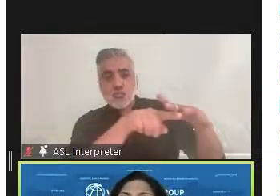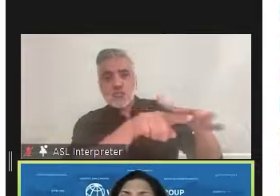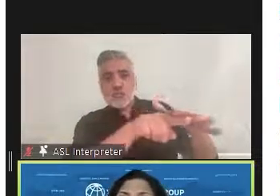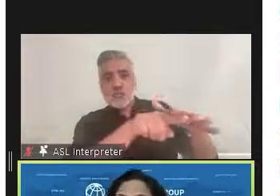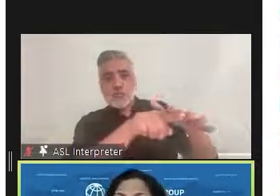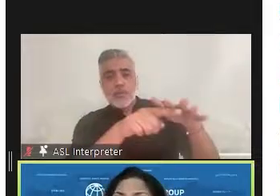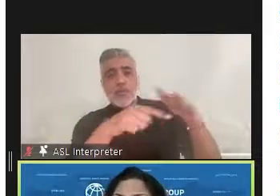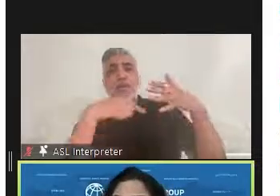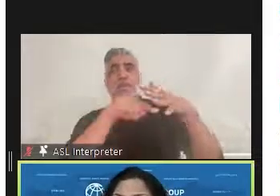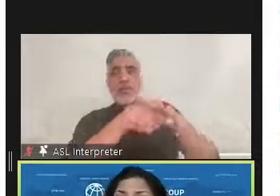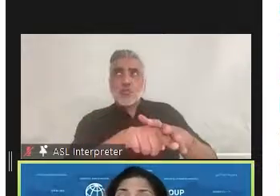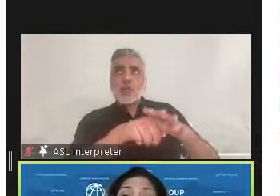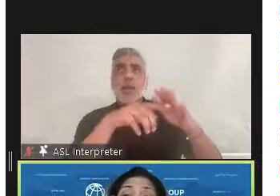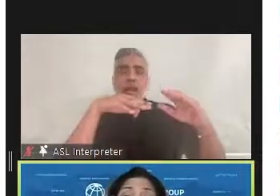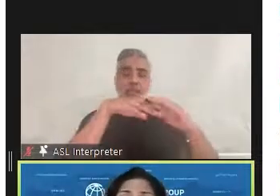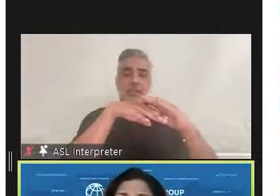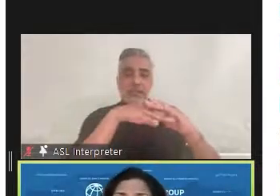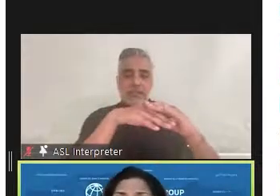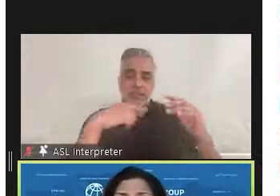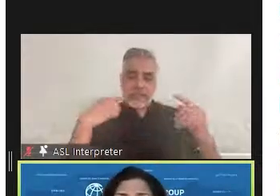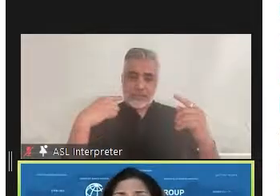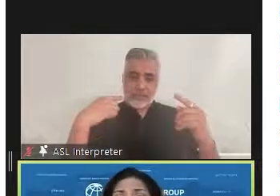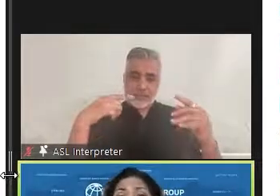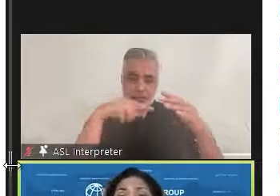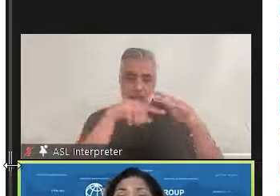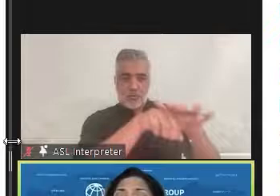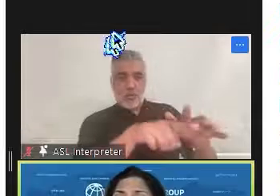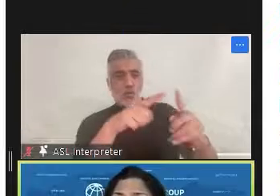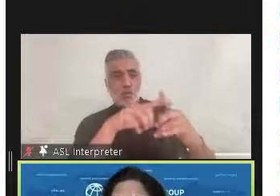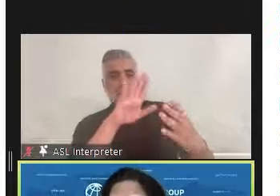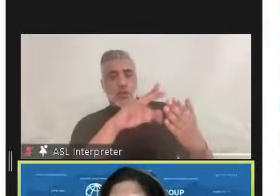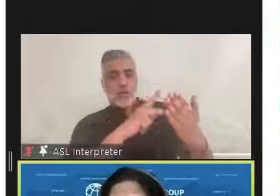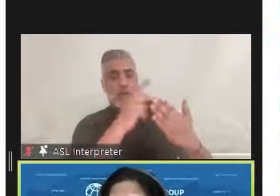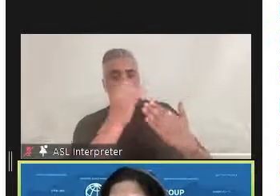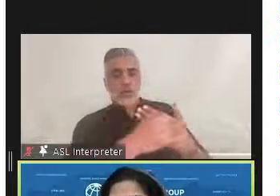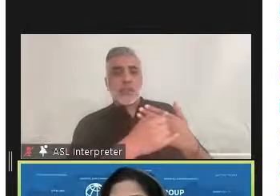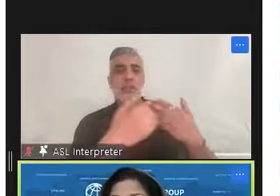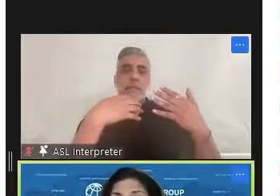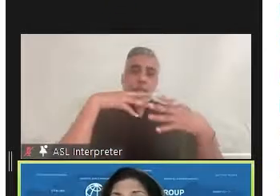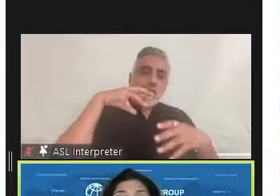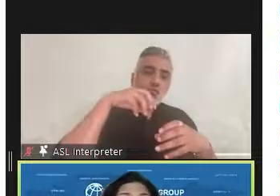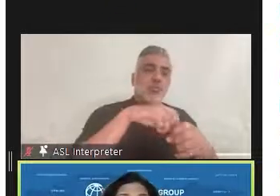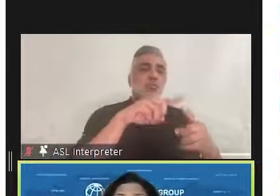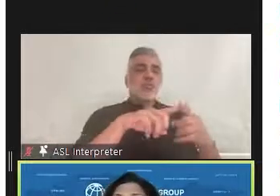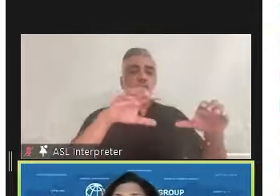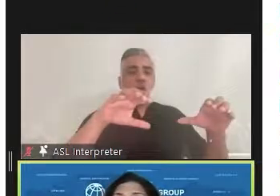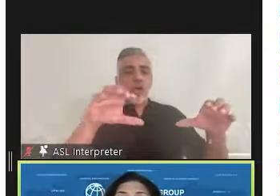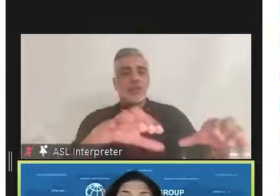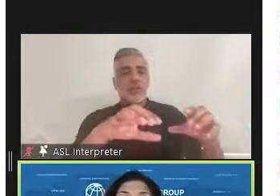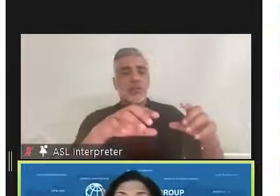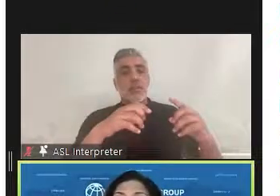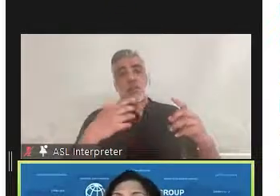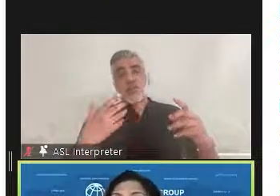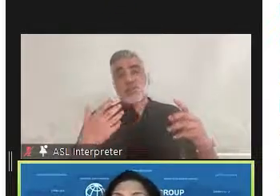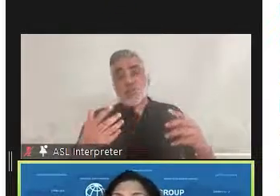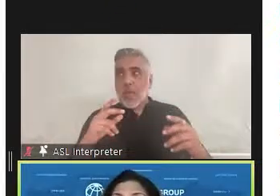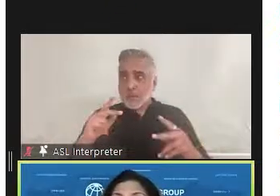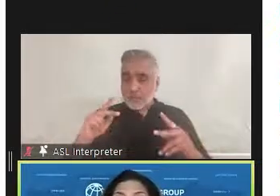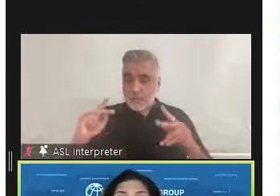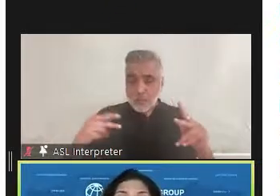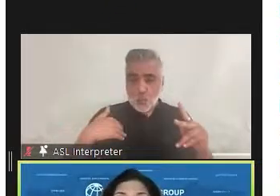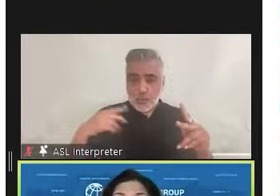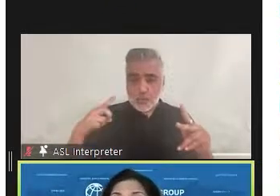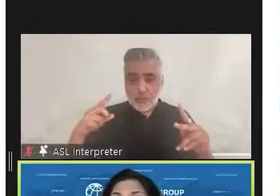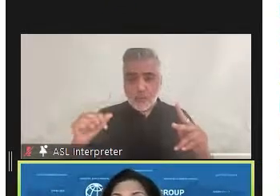mainstreaming accessibility considerations into their project components, into their activities, so that persons with